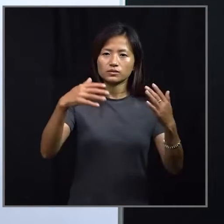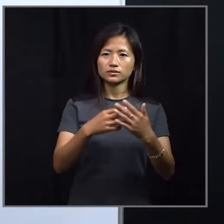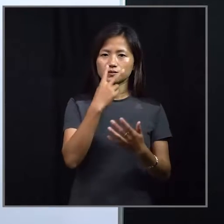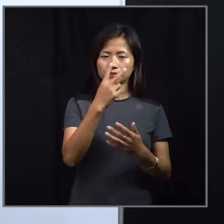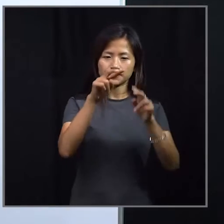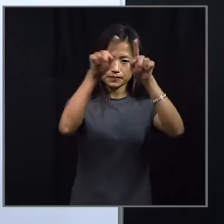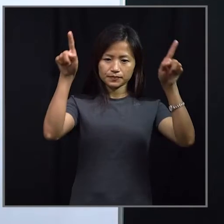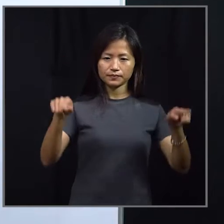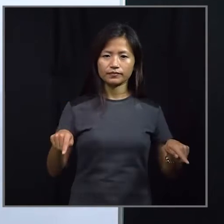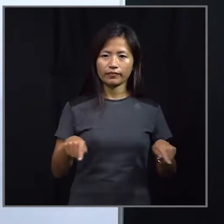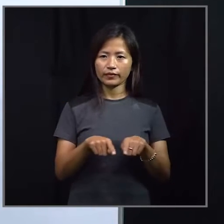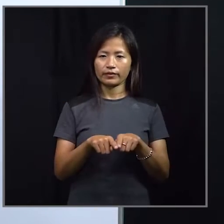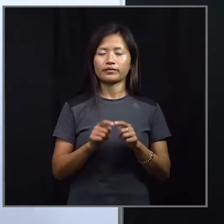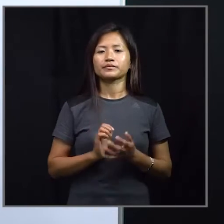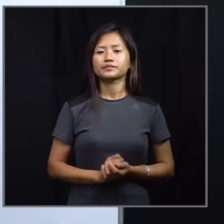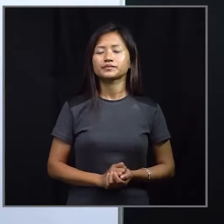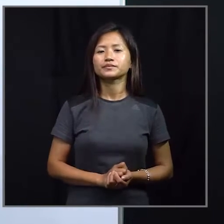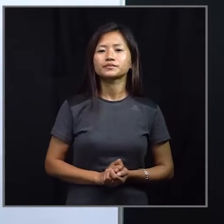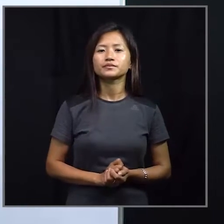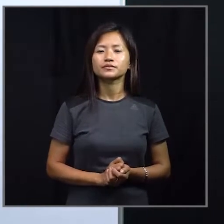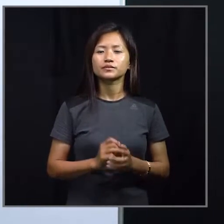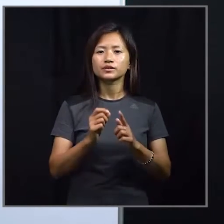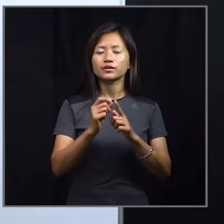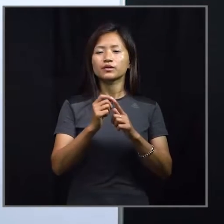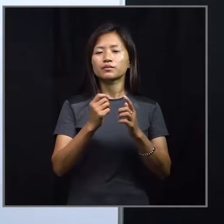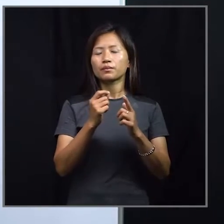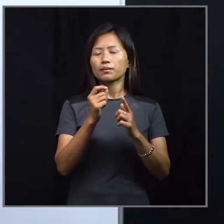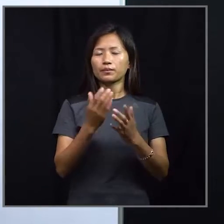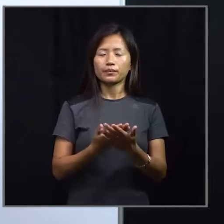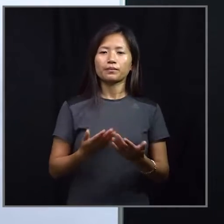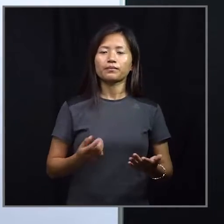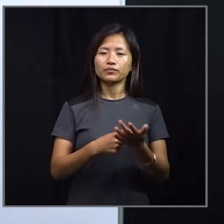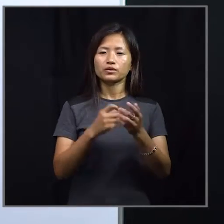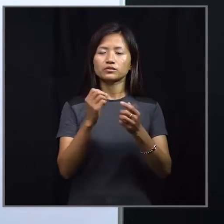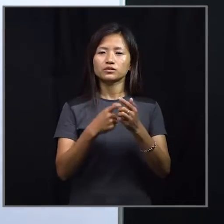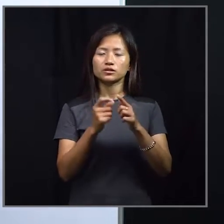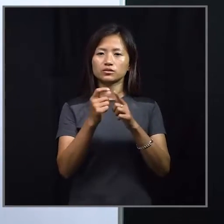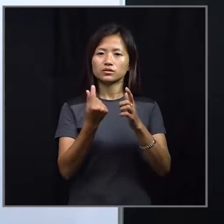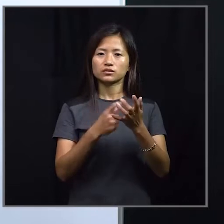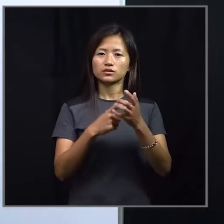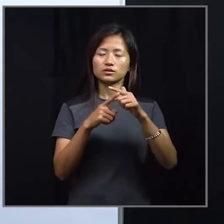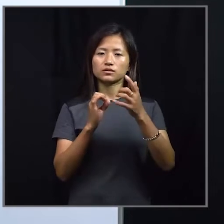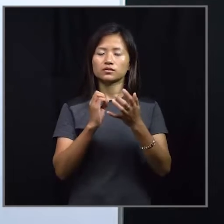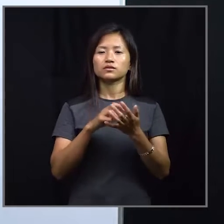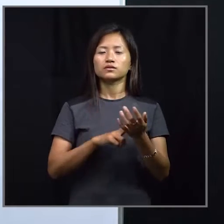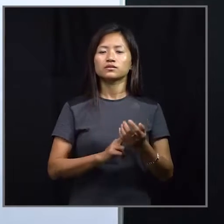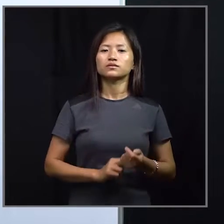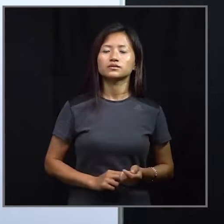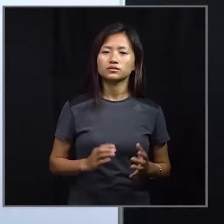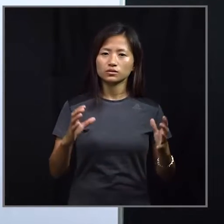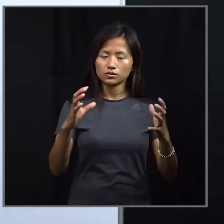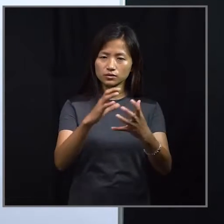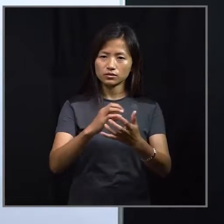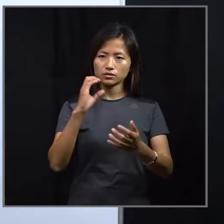land, labor, capital, and entrepreneurship. A production unit will use all of these to produce a single